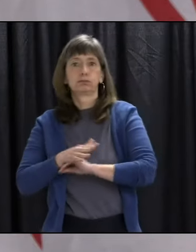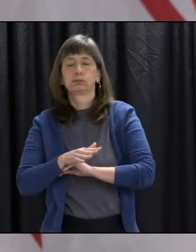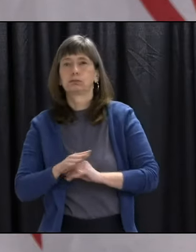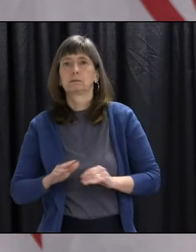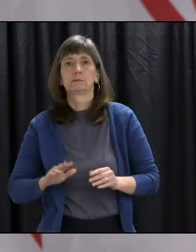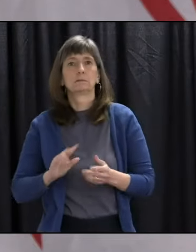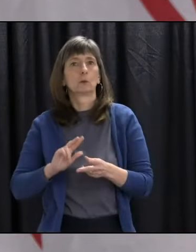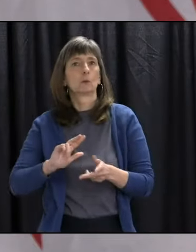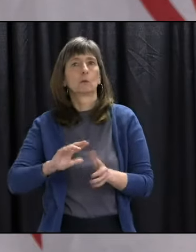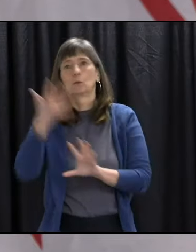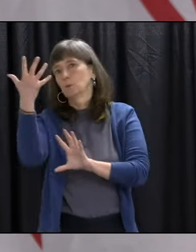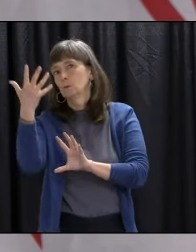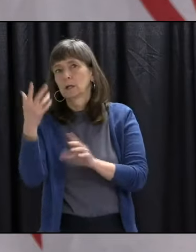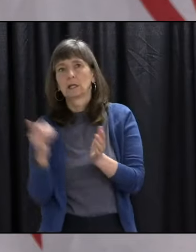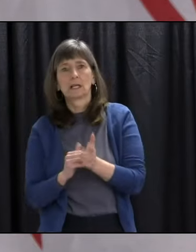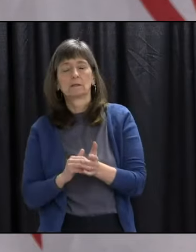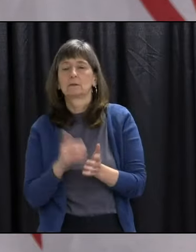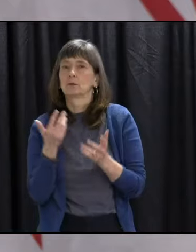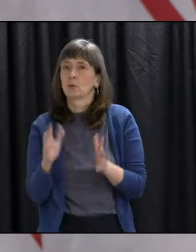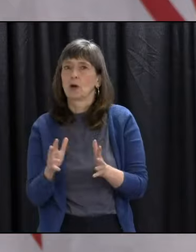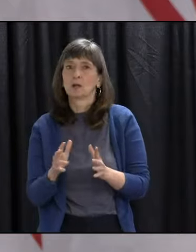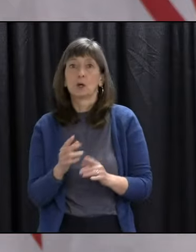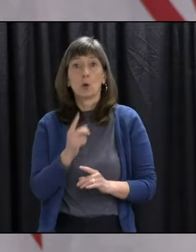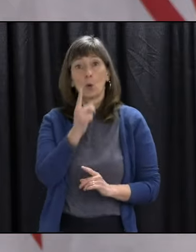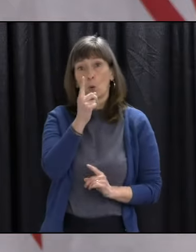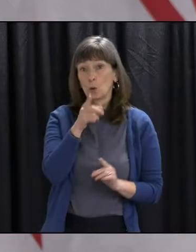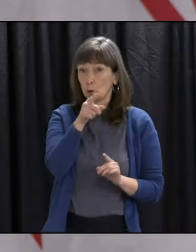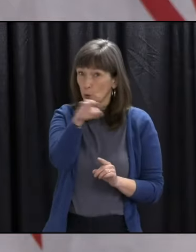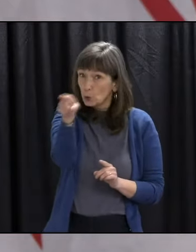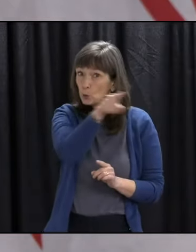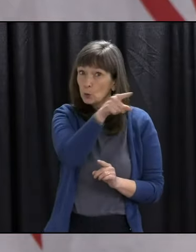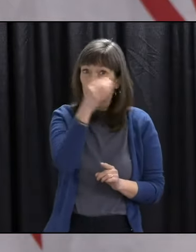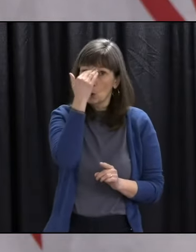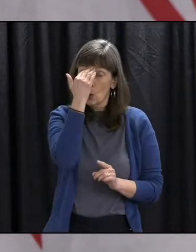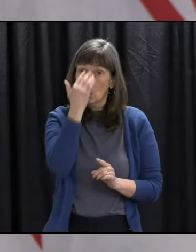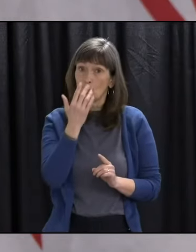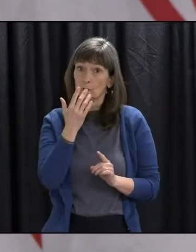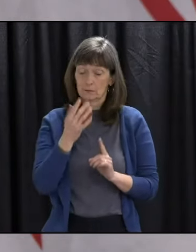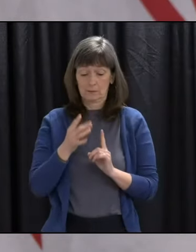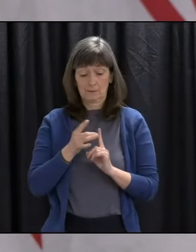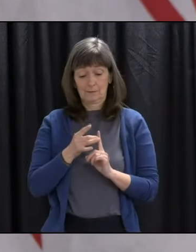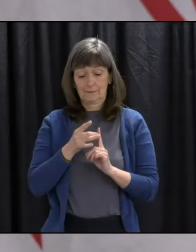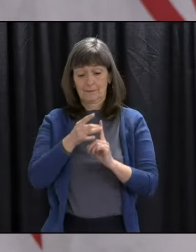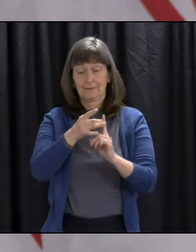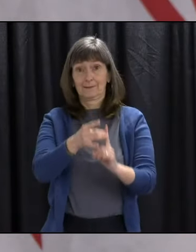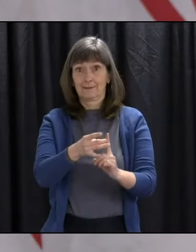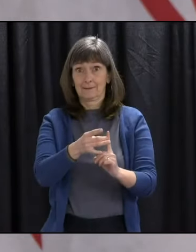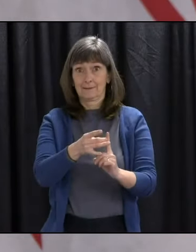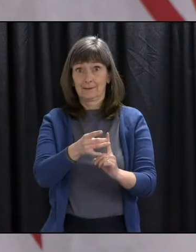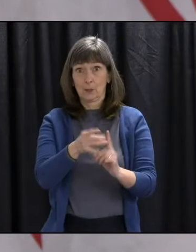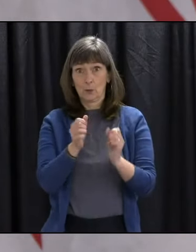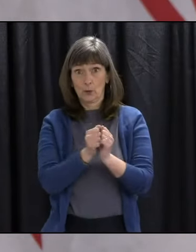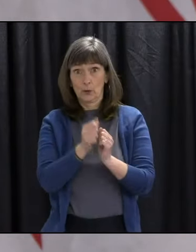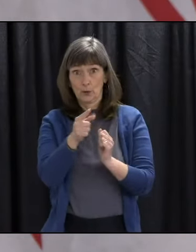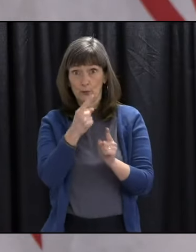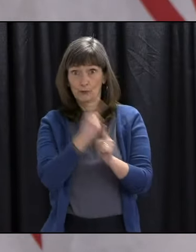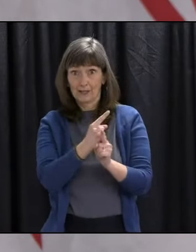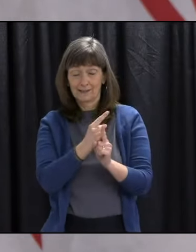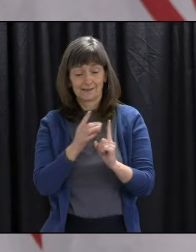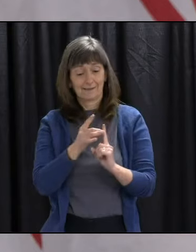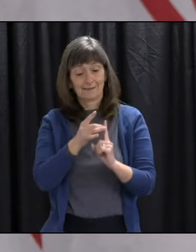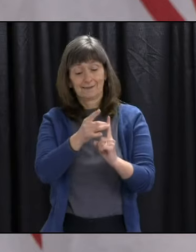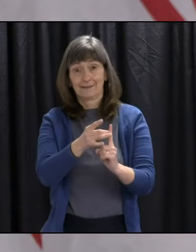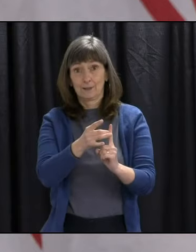virus. We do not want you to be the vector, because you all know now that the virus only moves when you